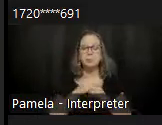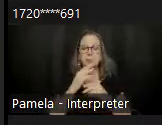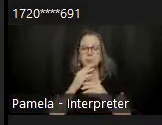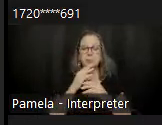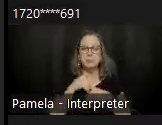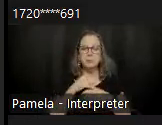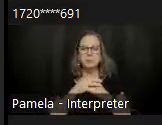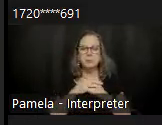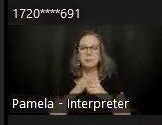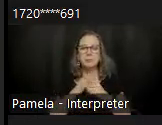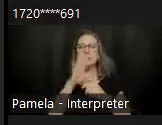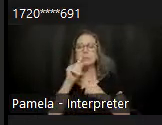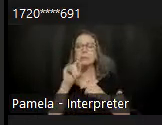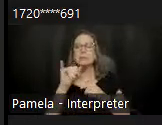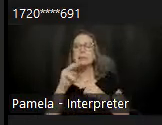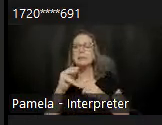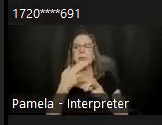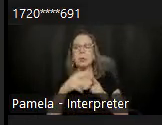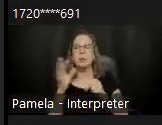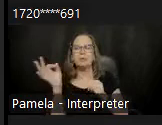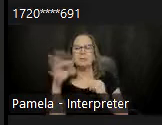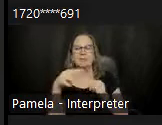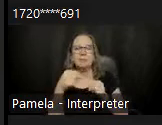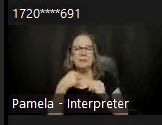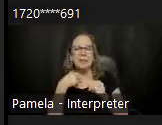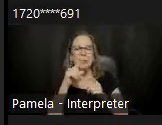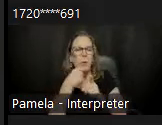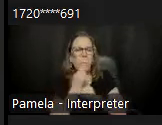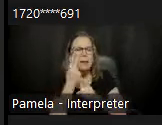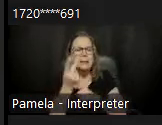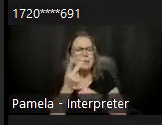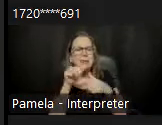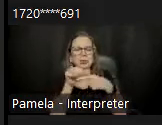This is Tim, really quick. I'm only seeing the training catalog.